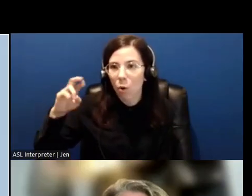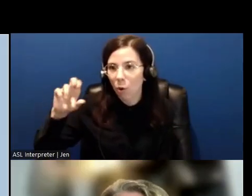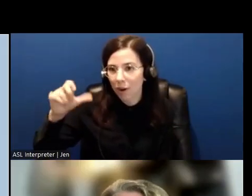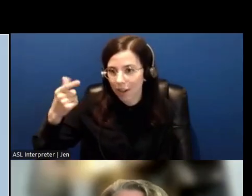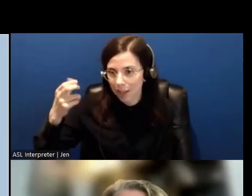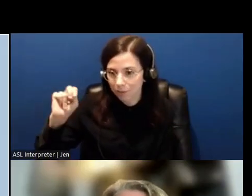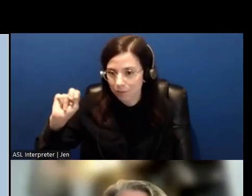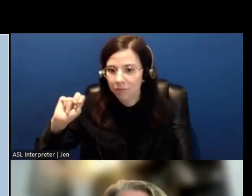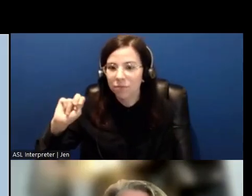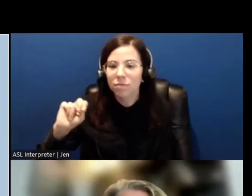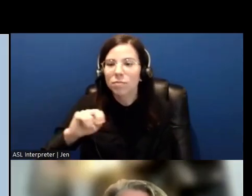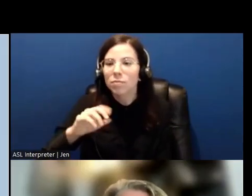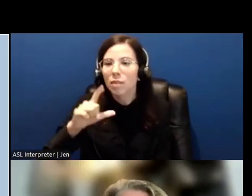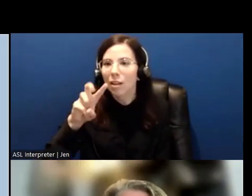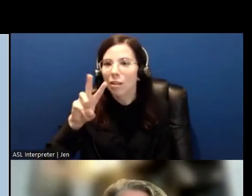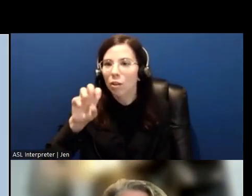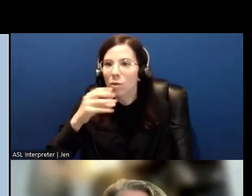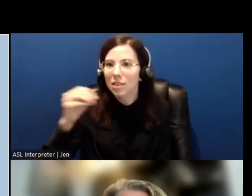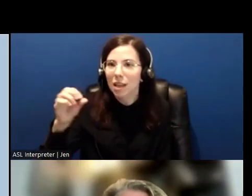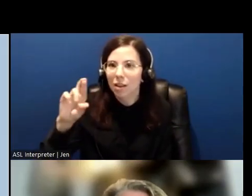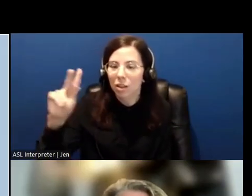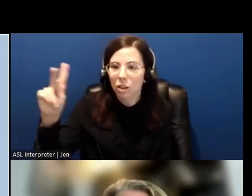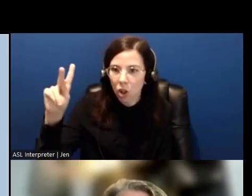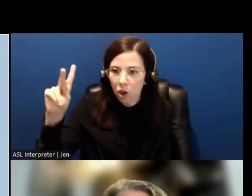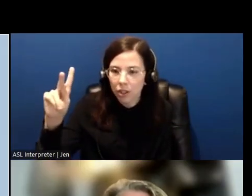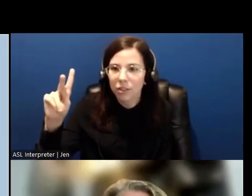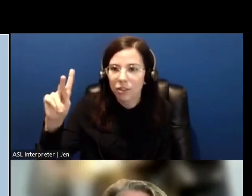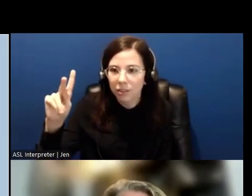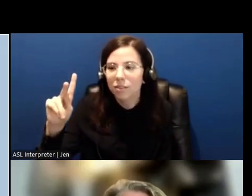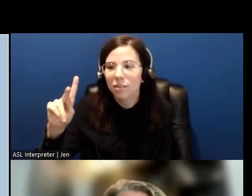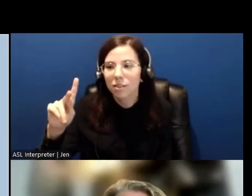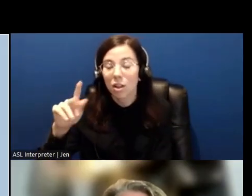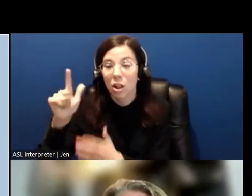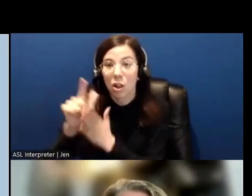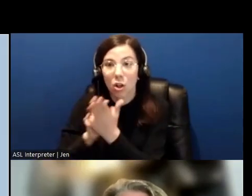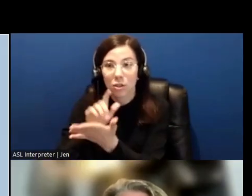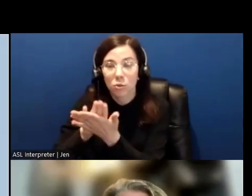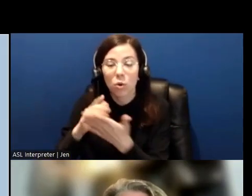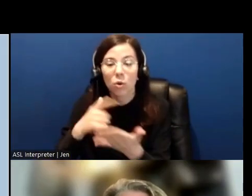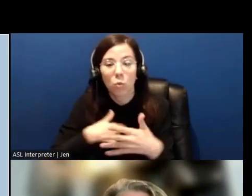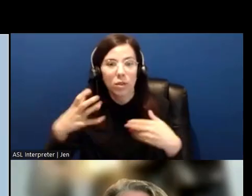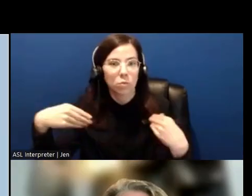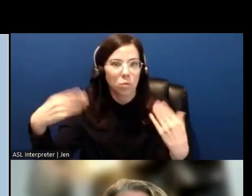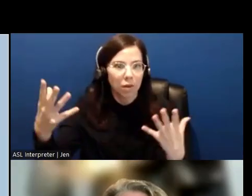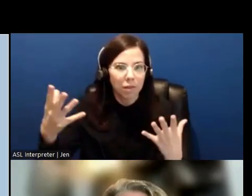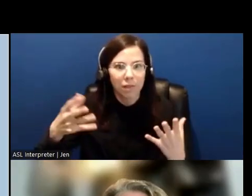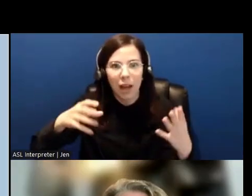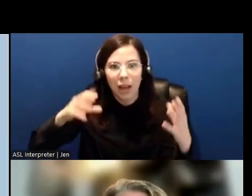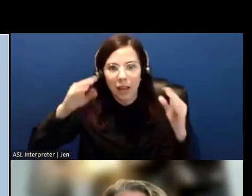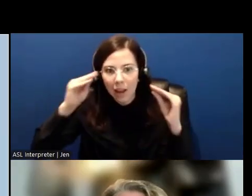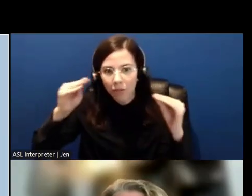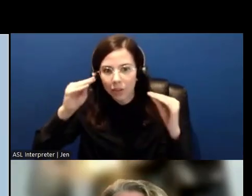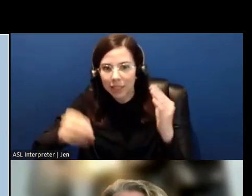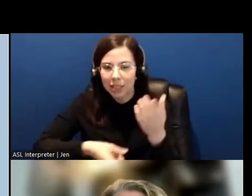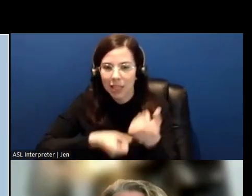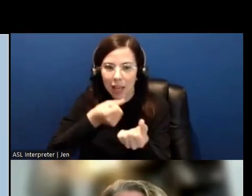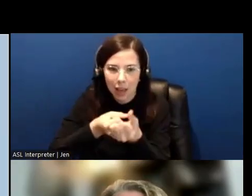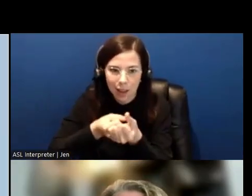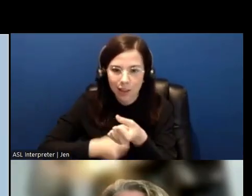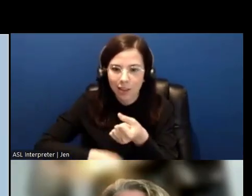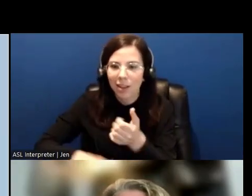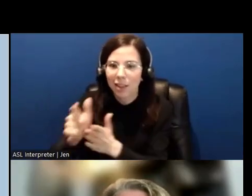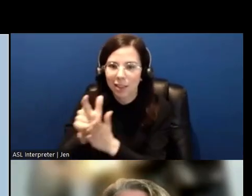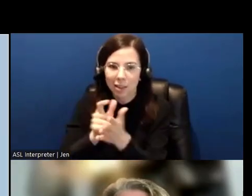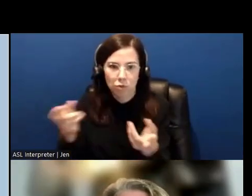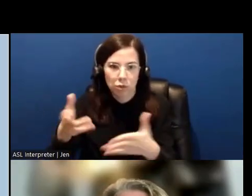mission is to provide crime victim-centered legal advocacy, education, and resource sharing. And this training that we're